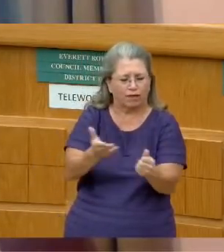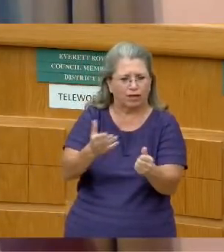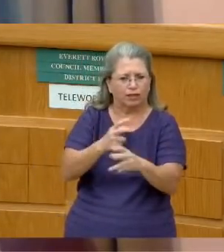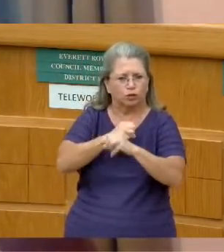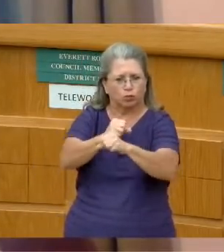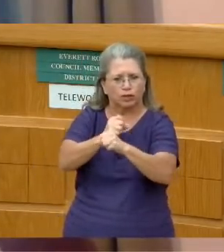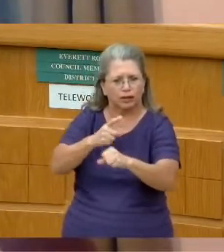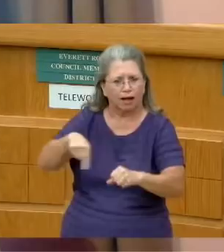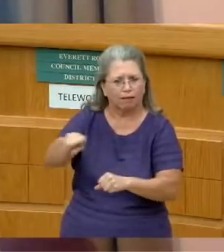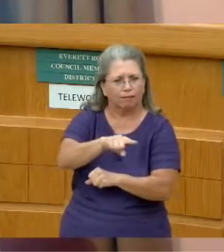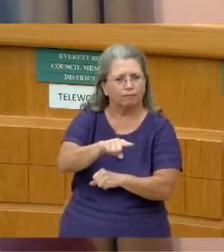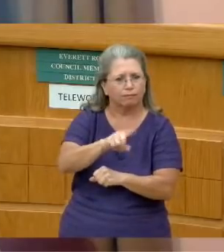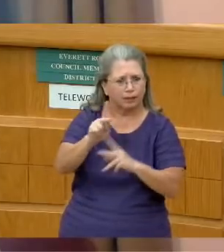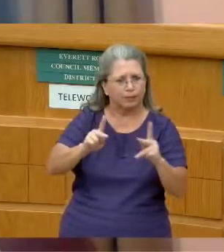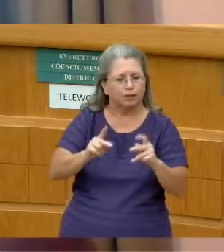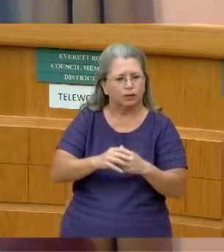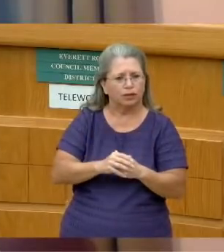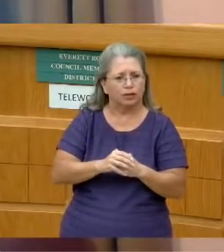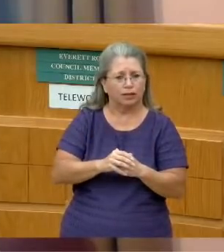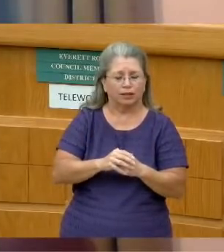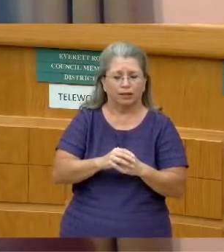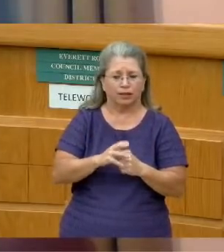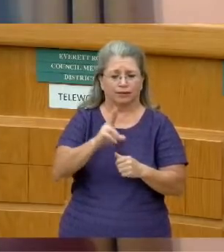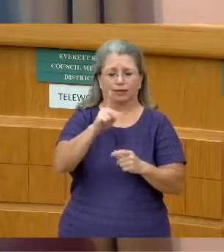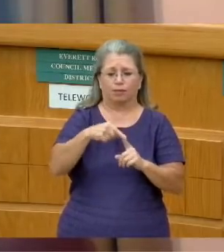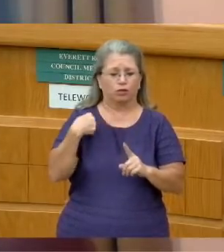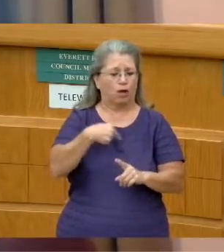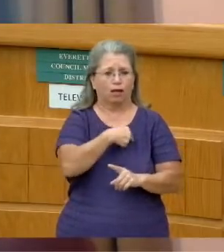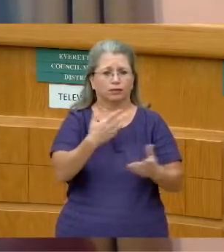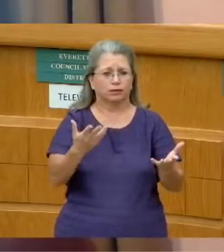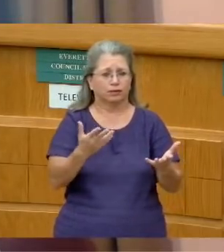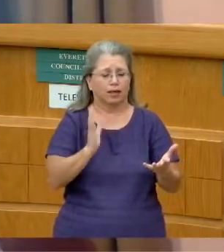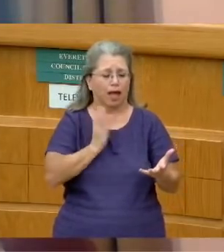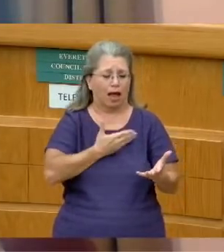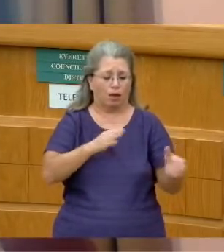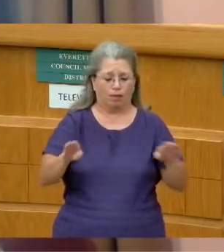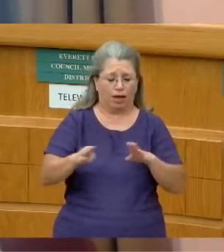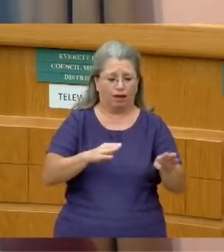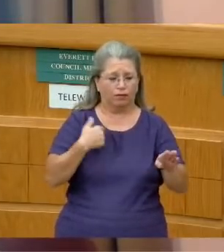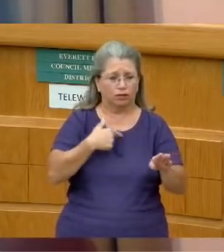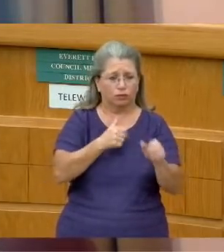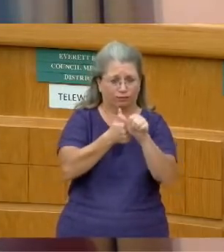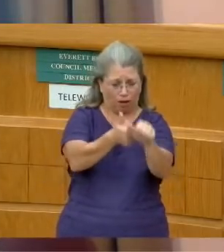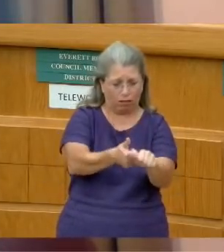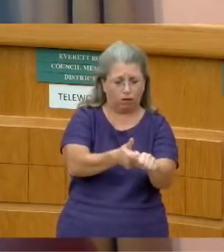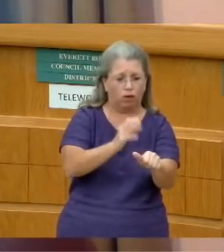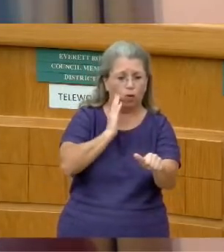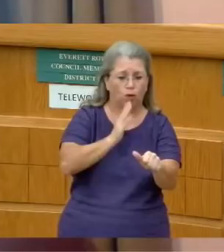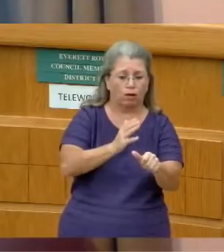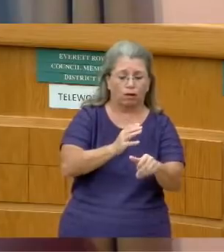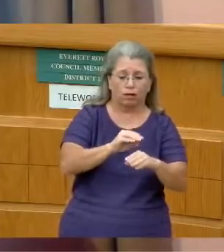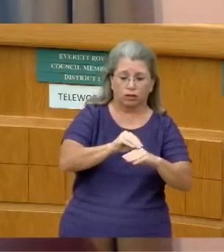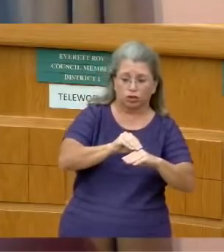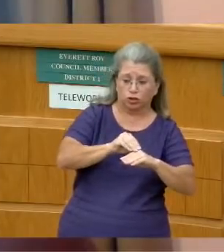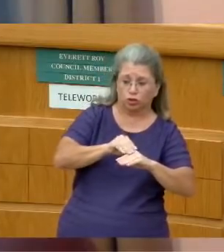to us now on whether the behavior we practice is going to help spread the virus or is it going to help decrease the spread